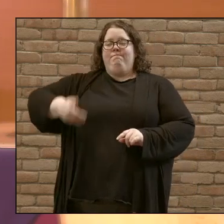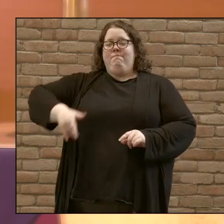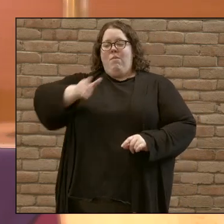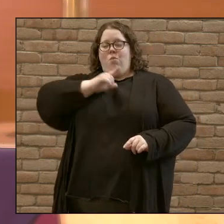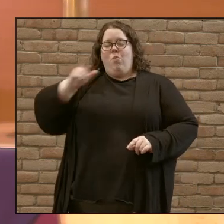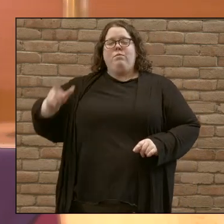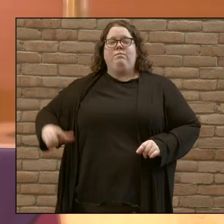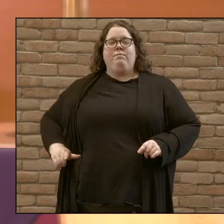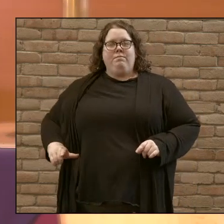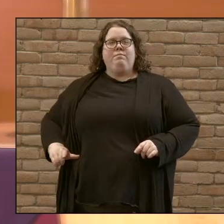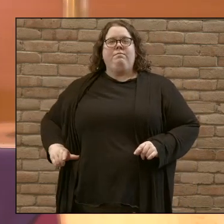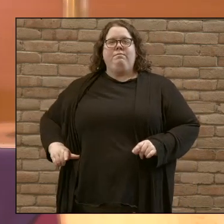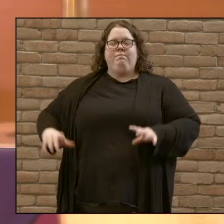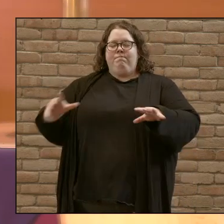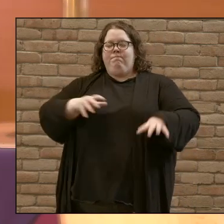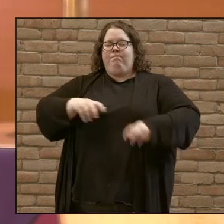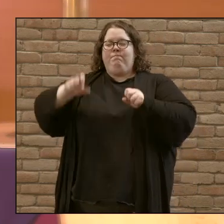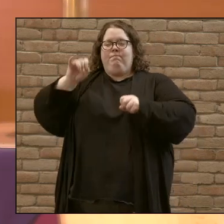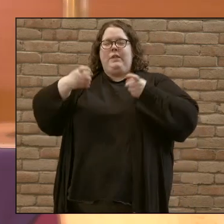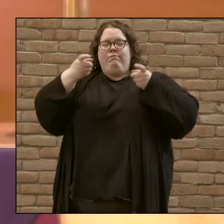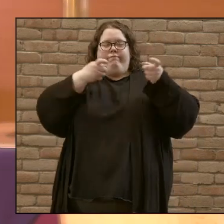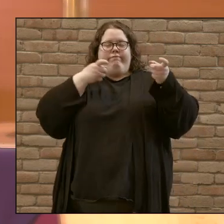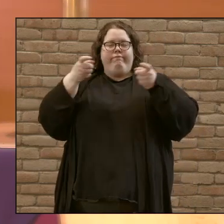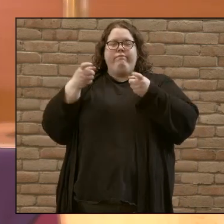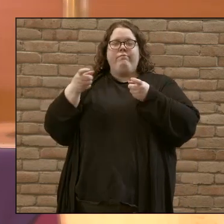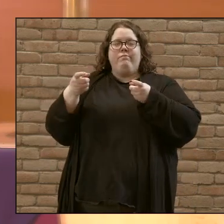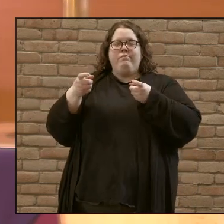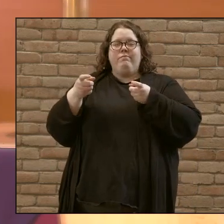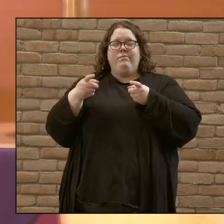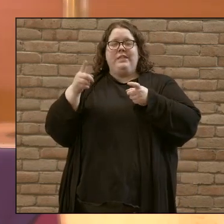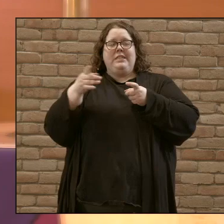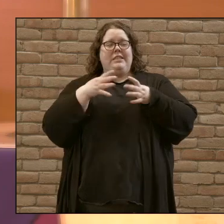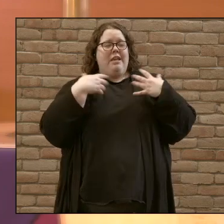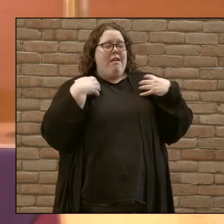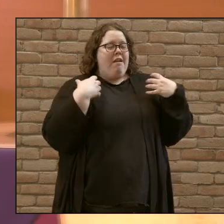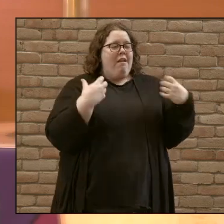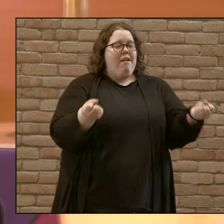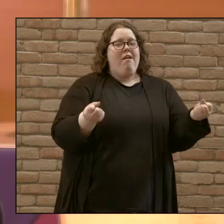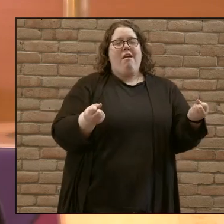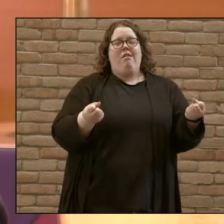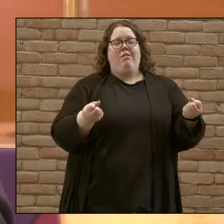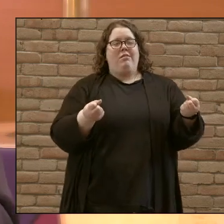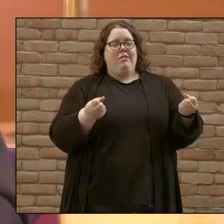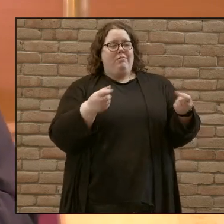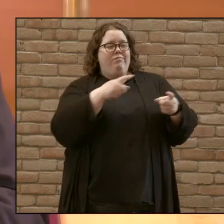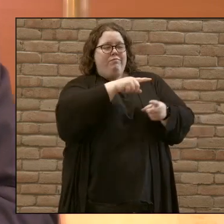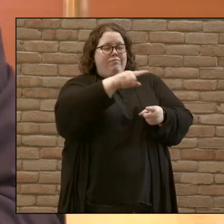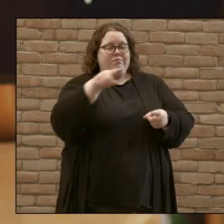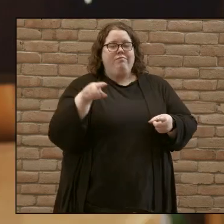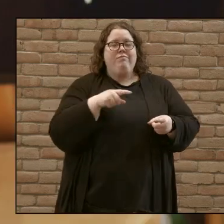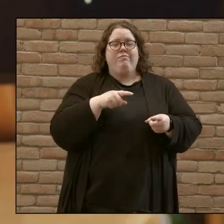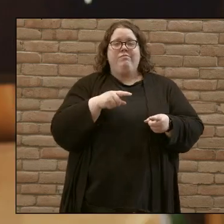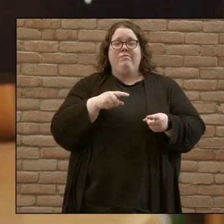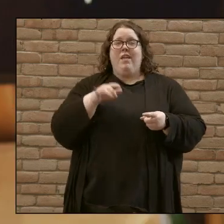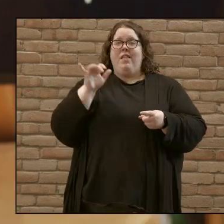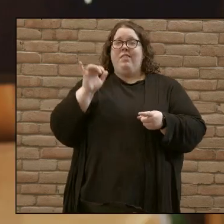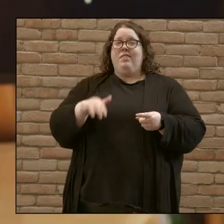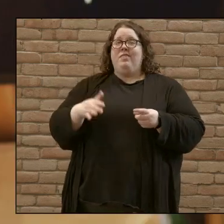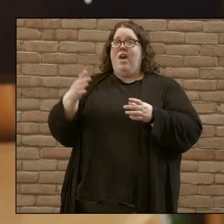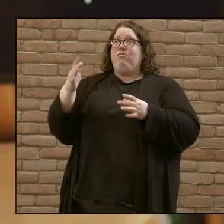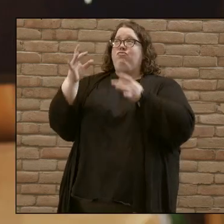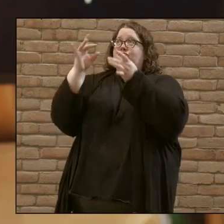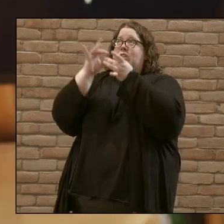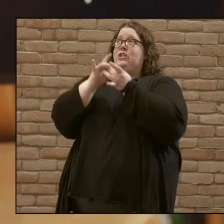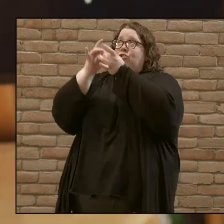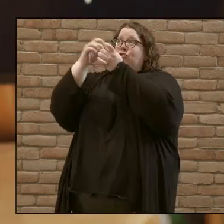to, as he heals and restores relationship to God the Father. You